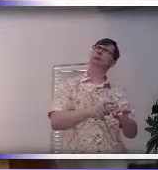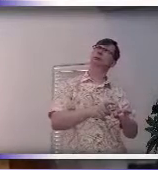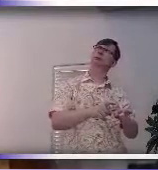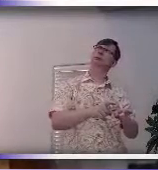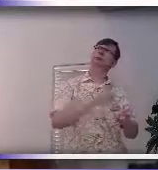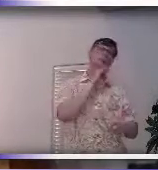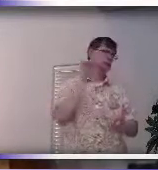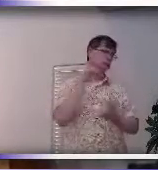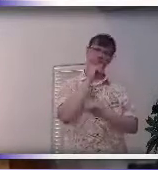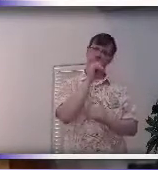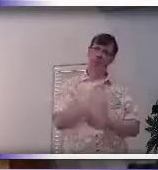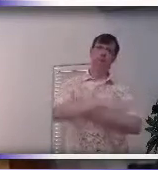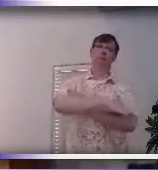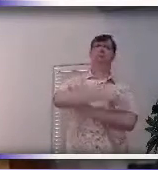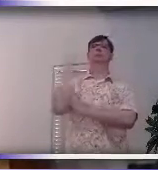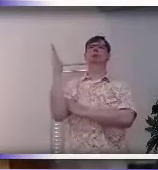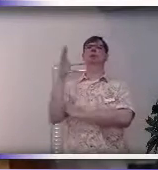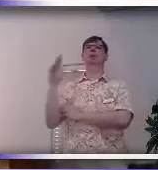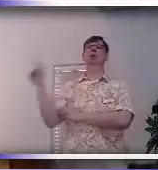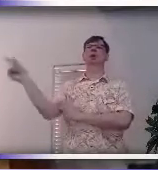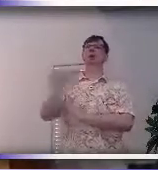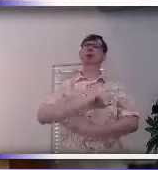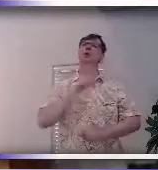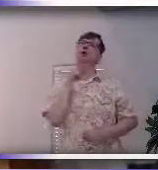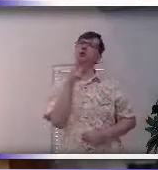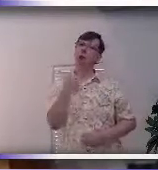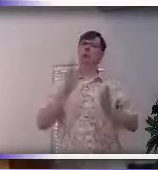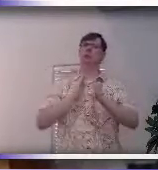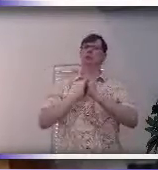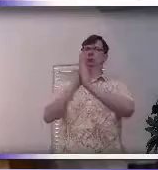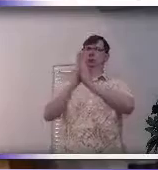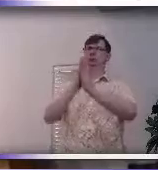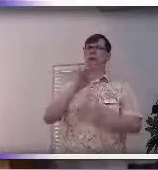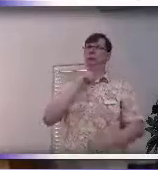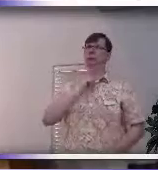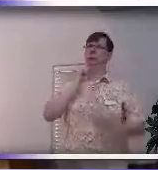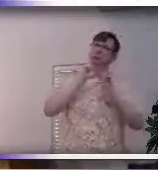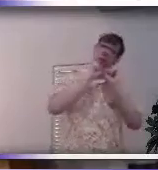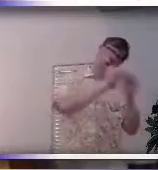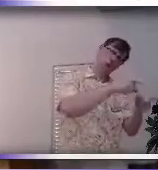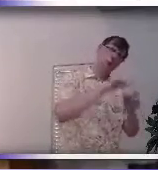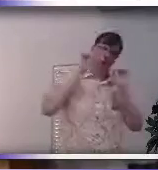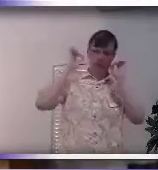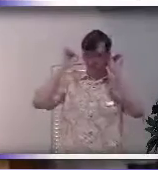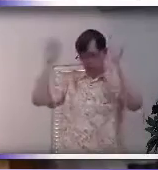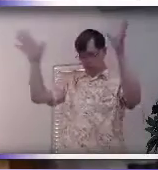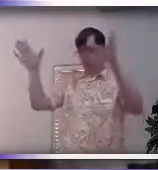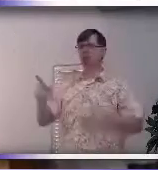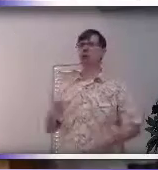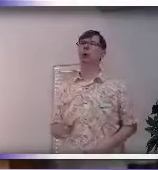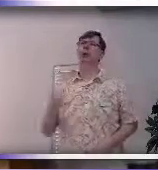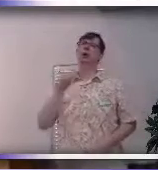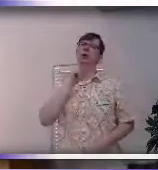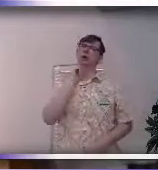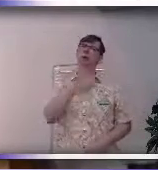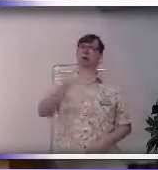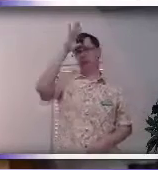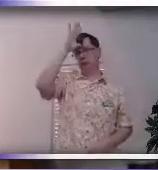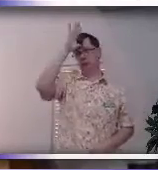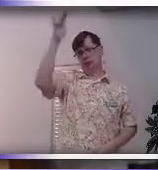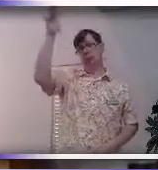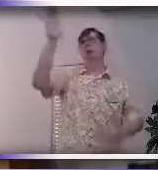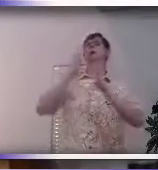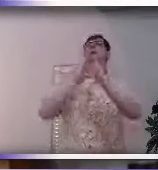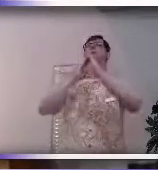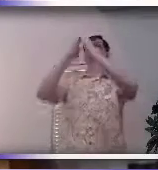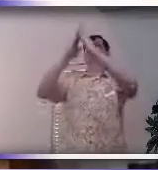having a bad day, will you pray? And when she talked about her experience of her father's